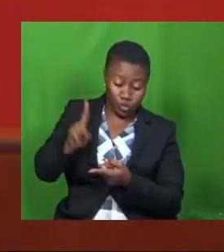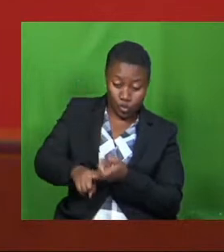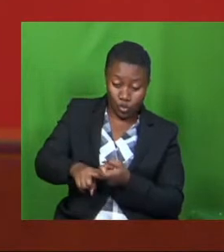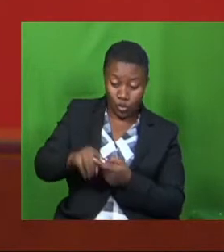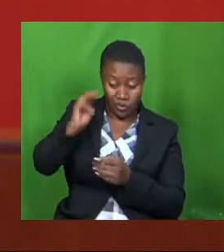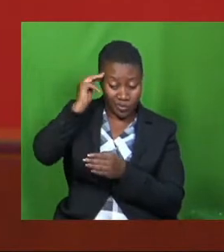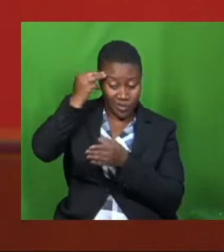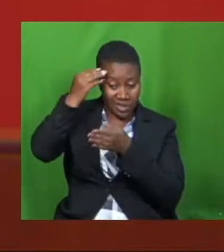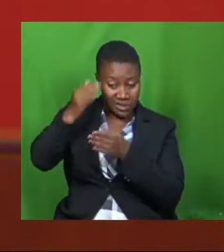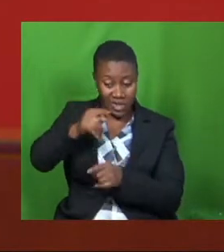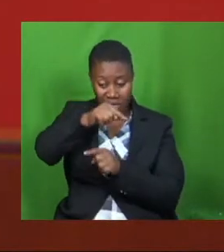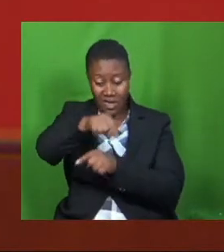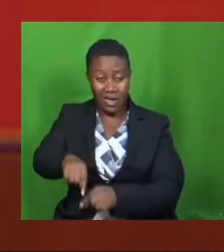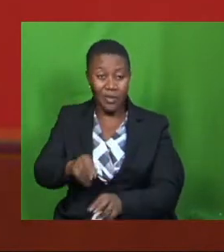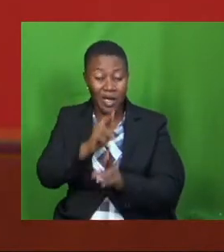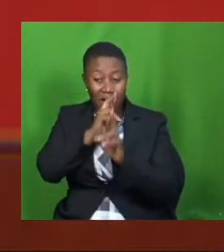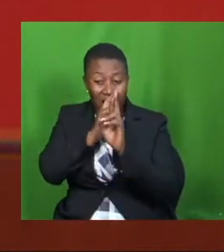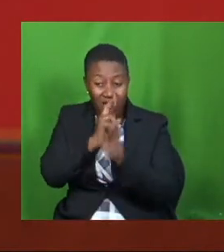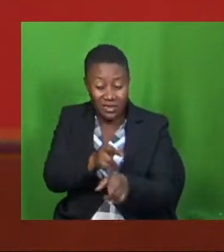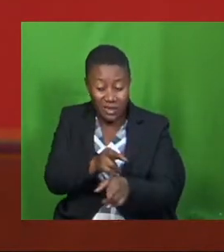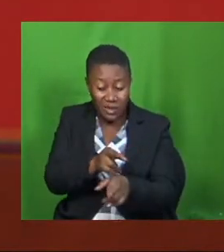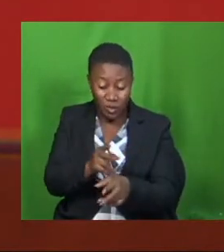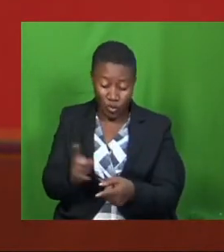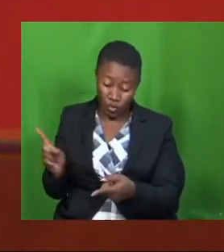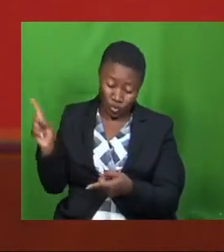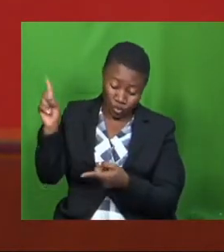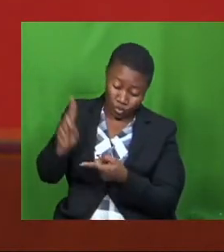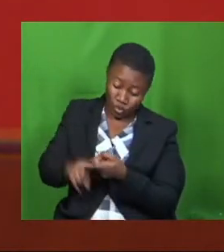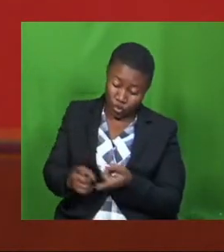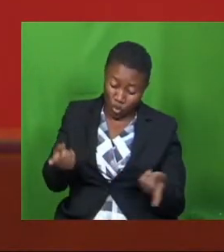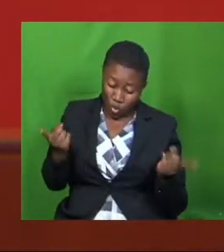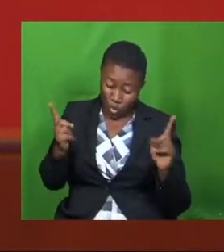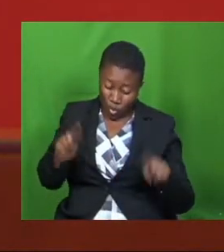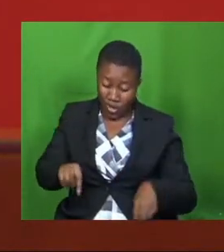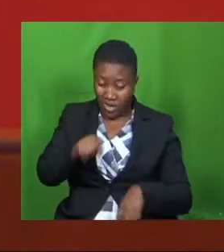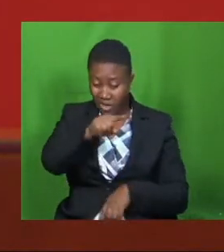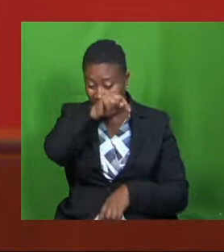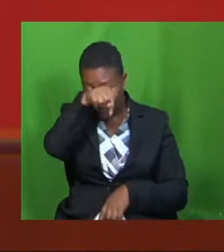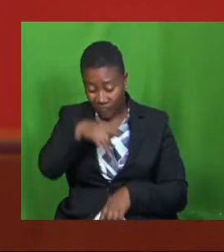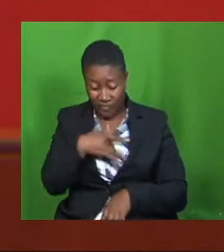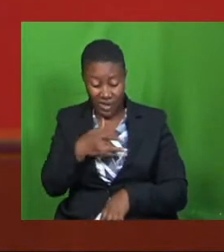answer the questions. That's why it's referred to as rota of questions.